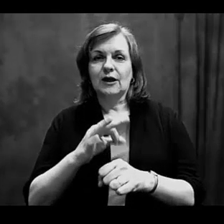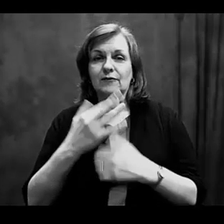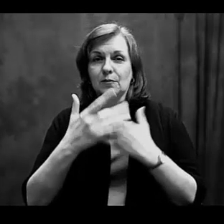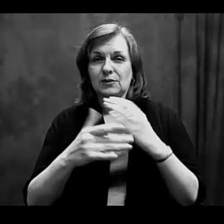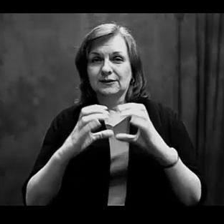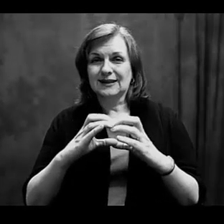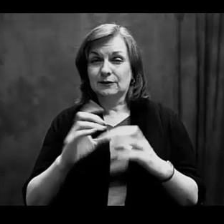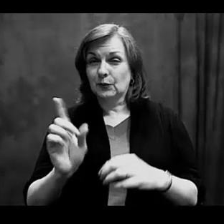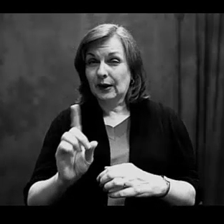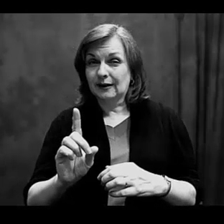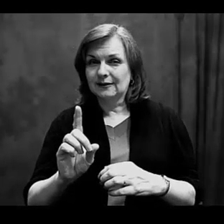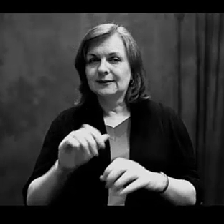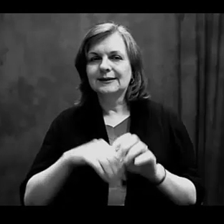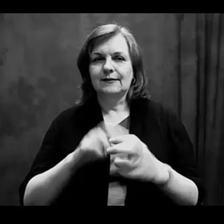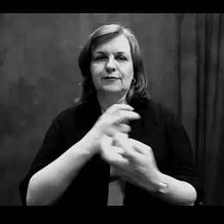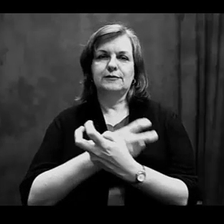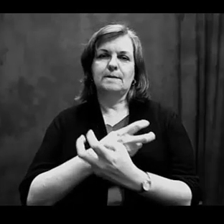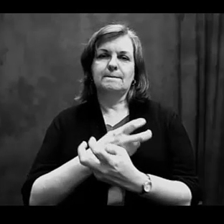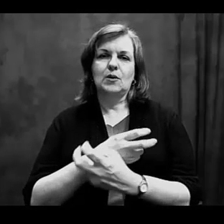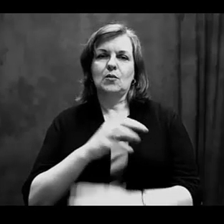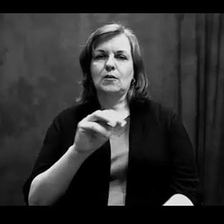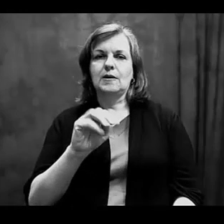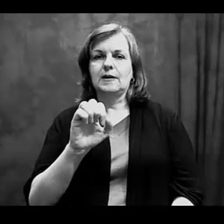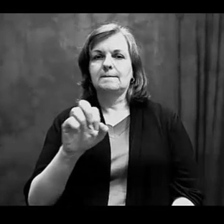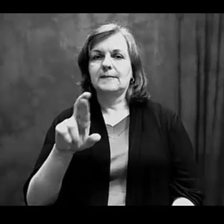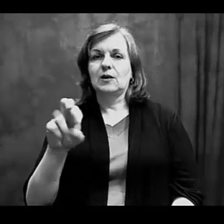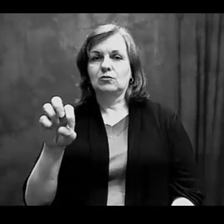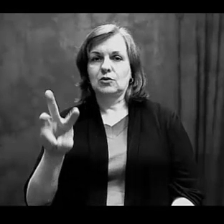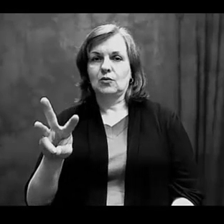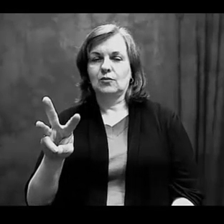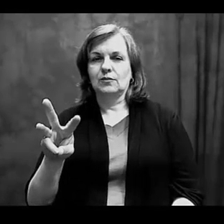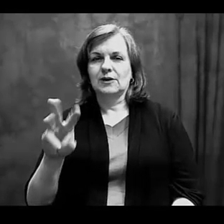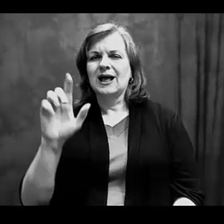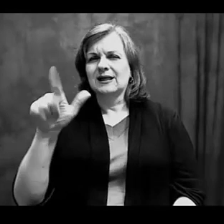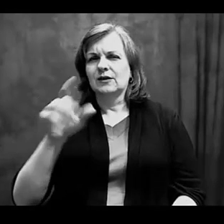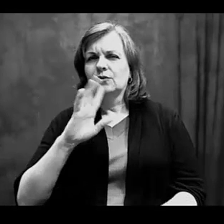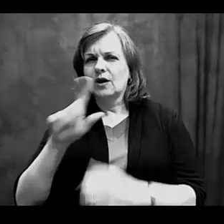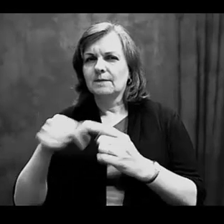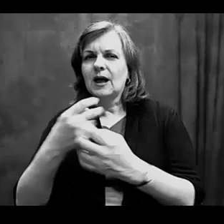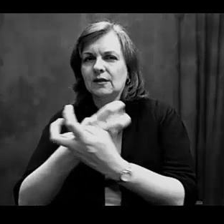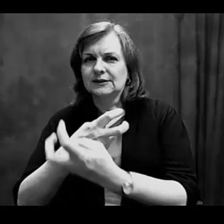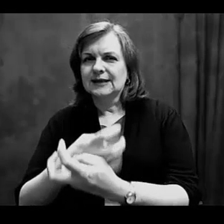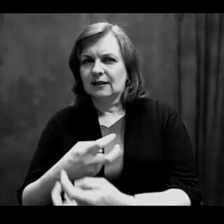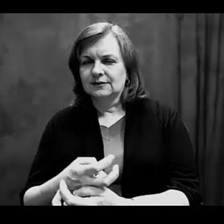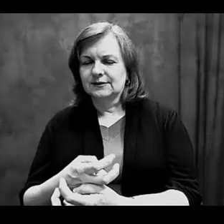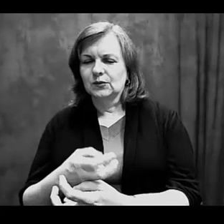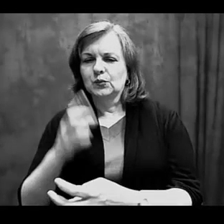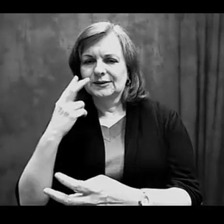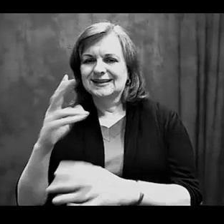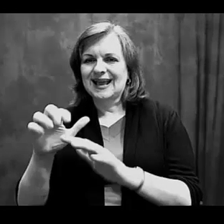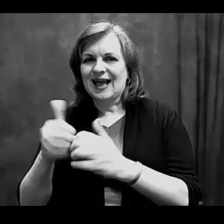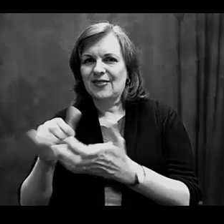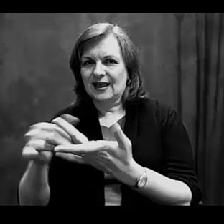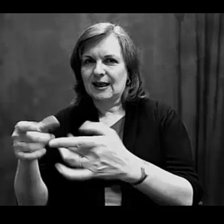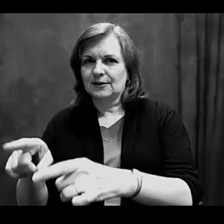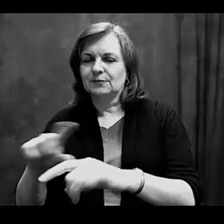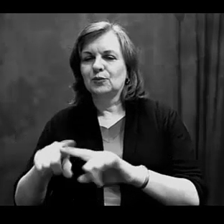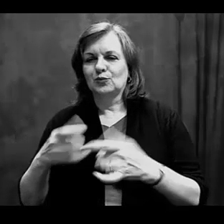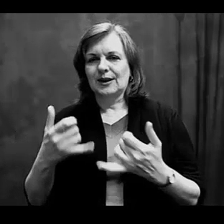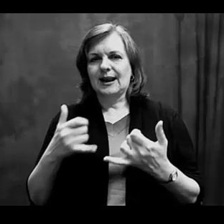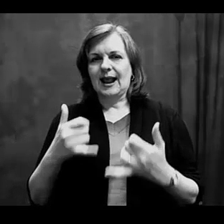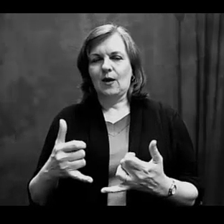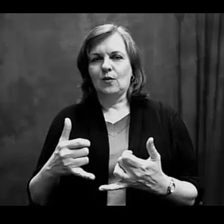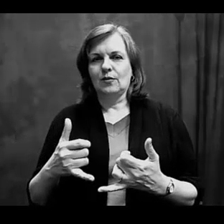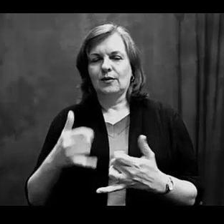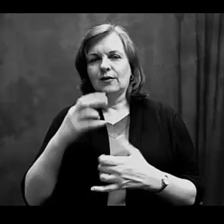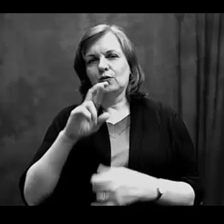hematopoiesis, and this is just the production of blood cells in your bone marrow. So when we talk skeletal system, we'll have to look